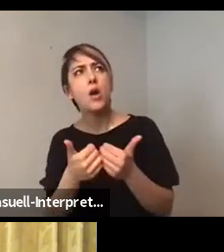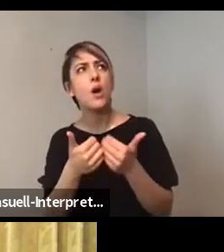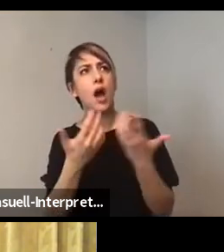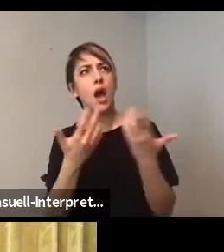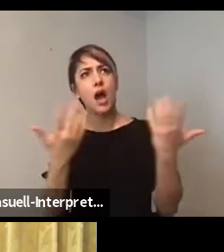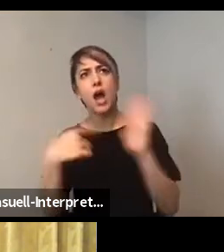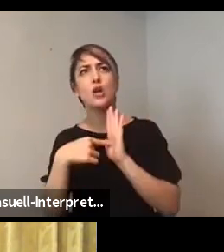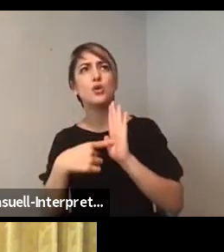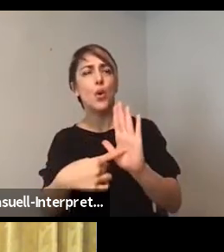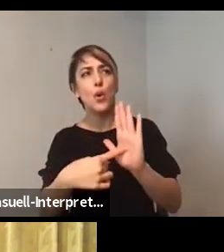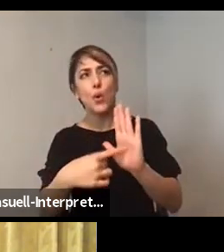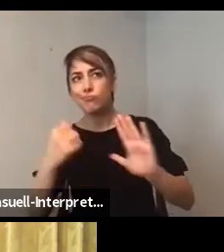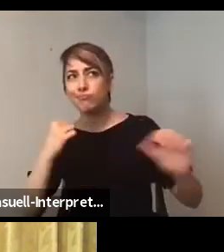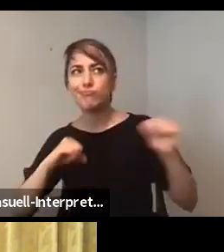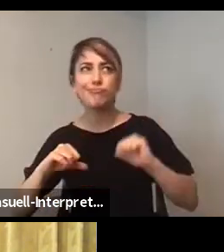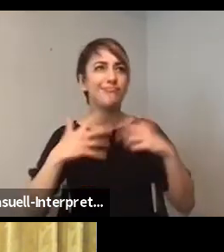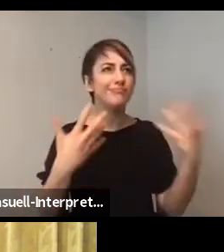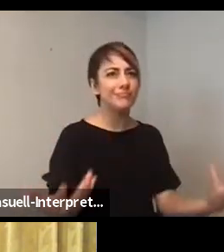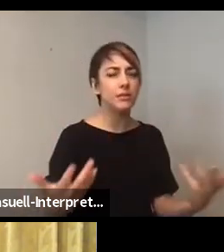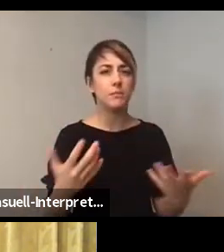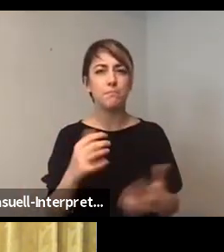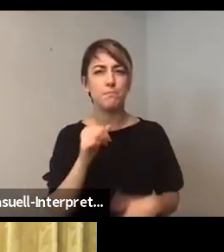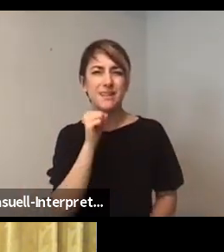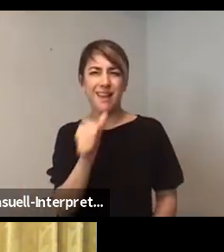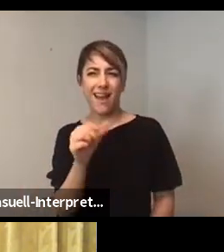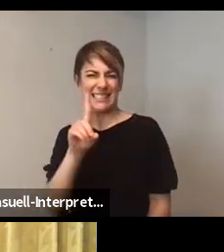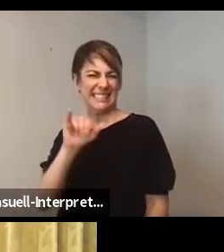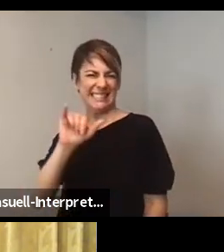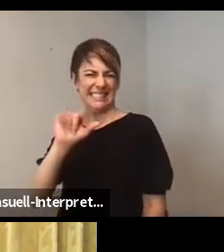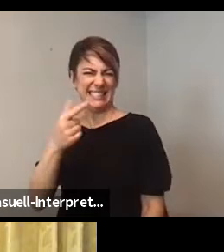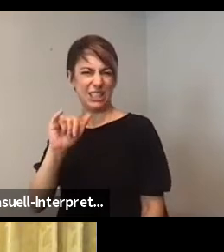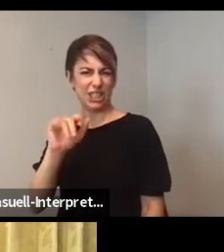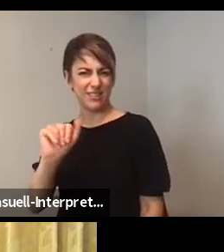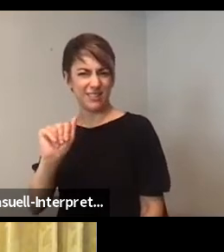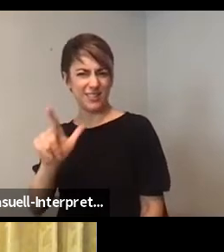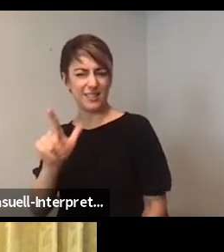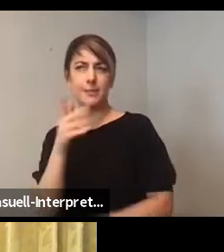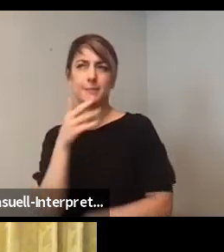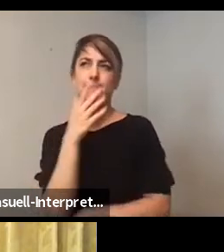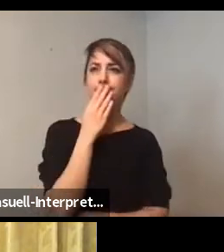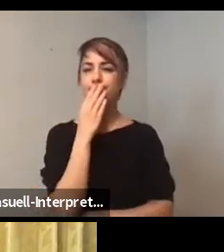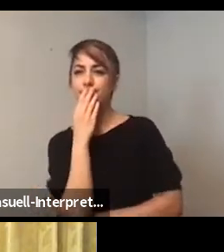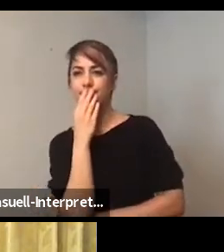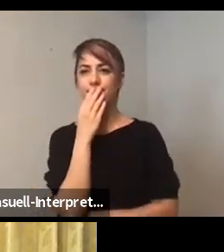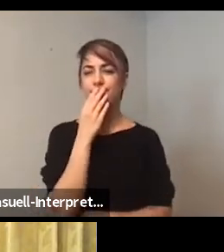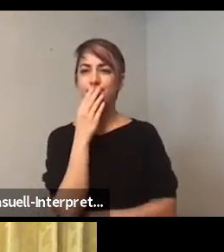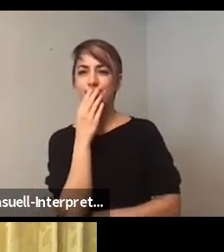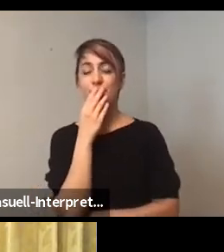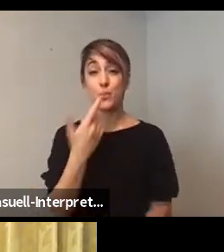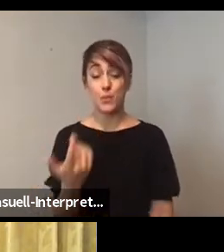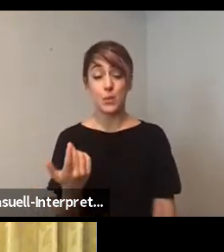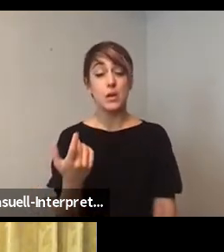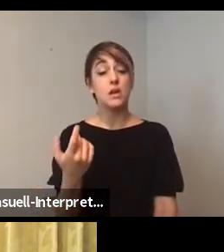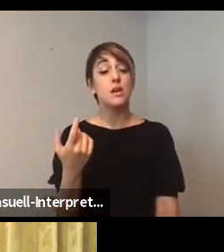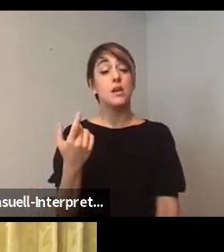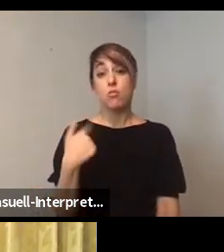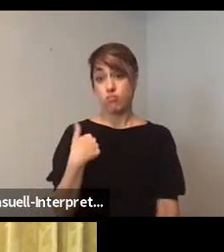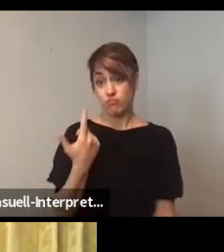of course, I've done also here in Augsburg, in the city I'm living, I've done